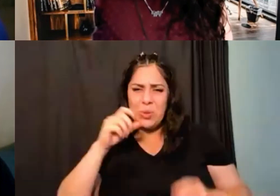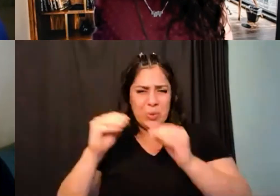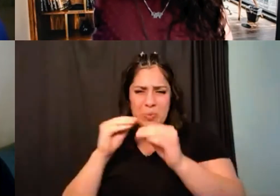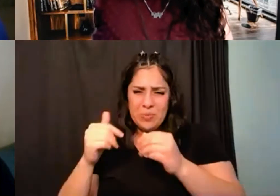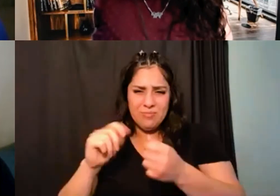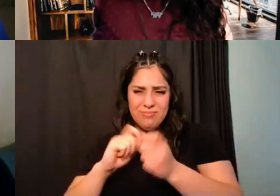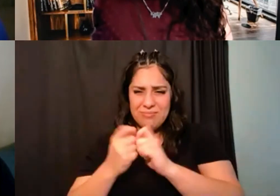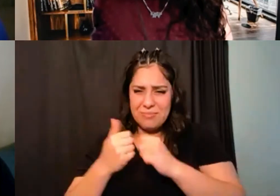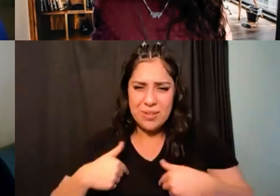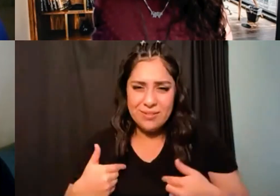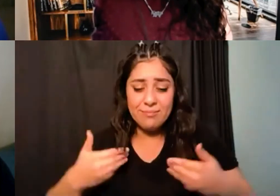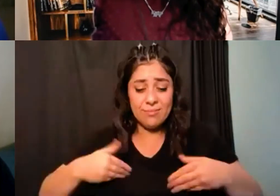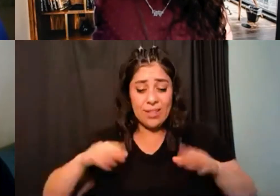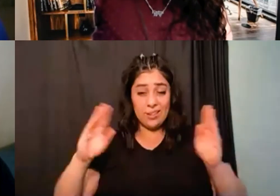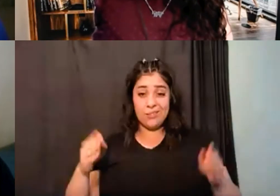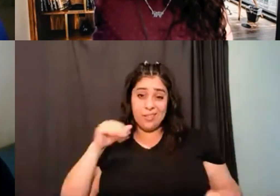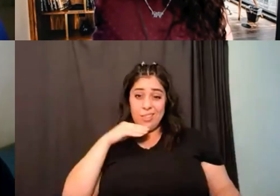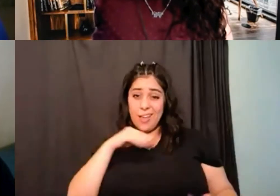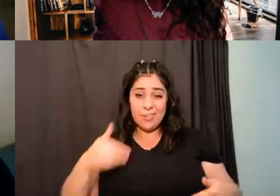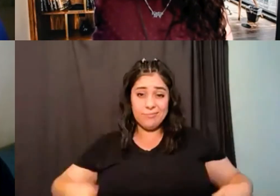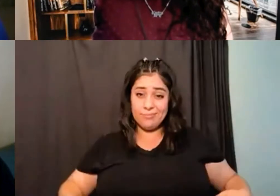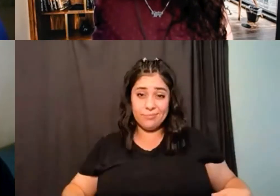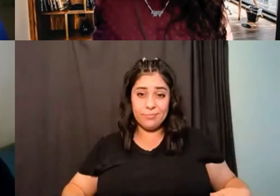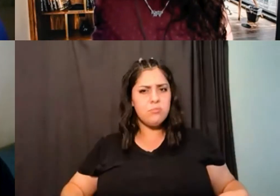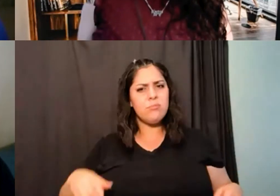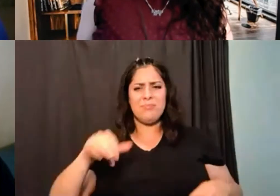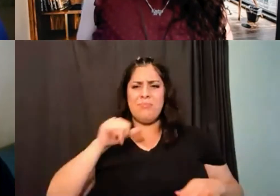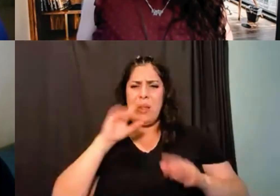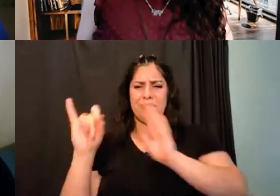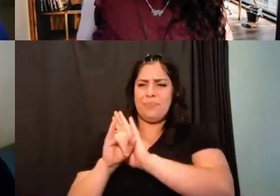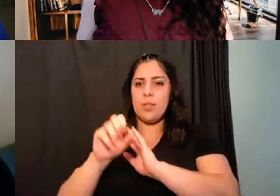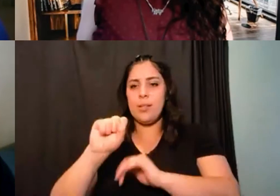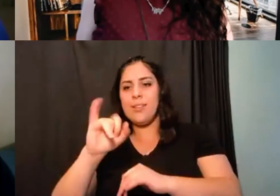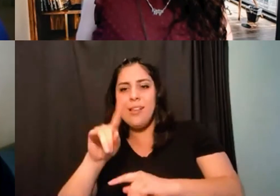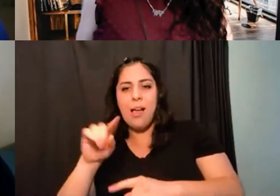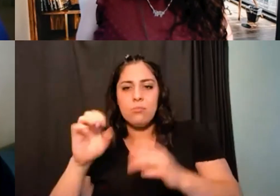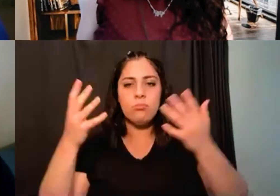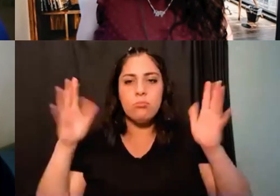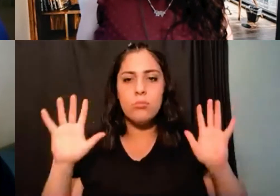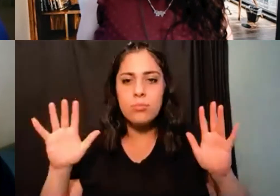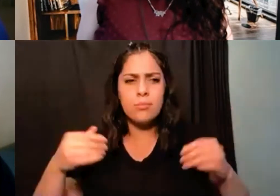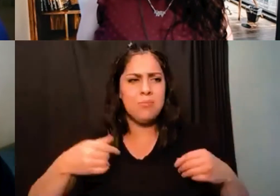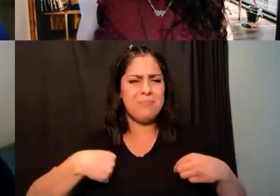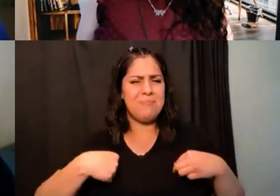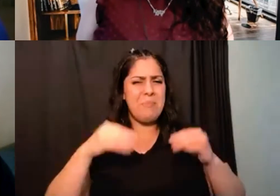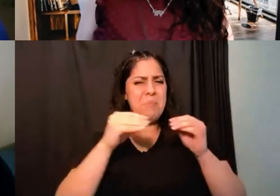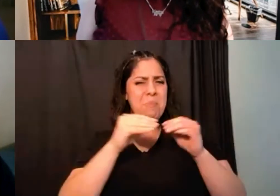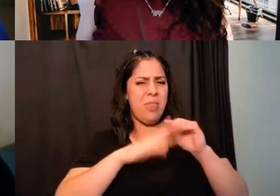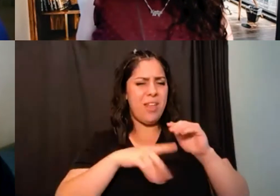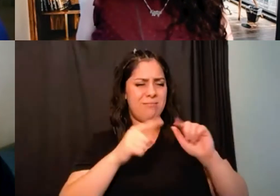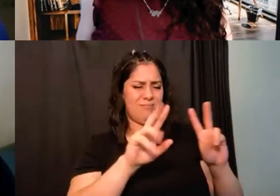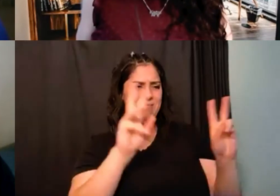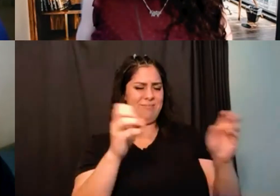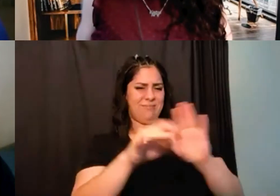lie. I am more than a size. I am more than size. Did you not